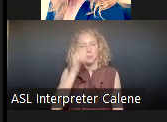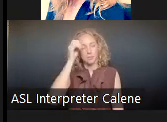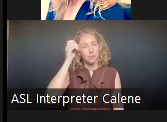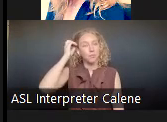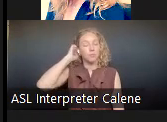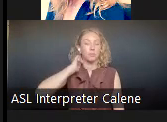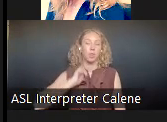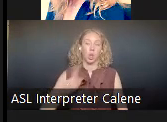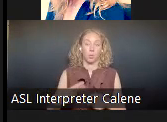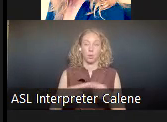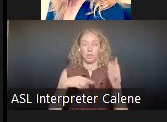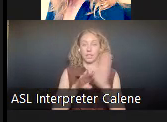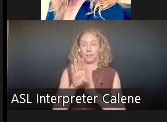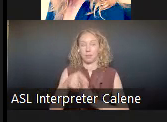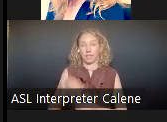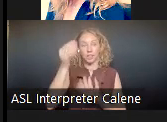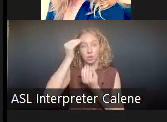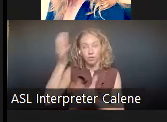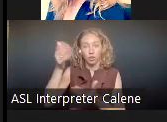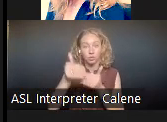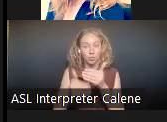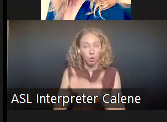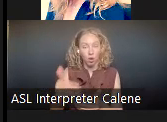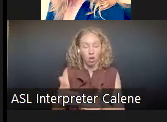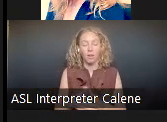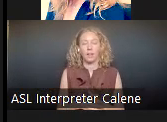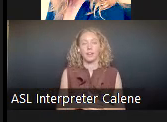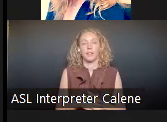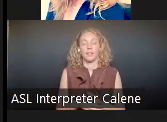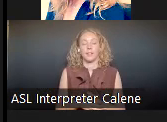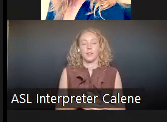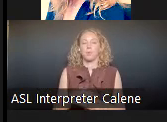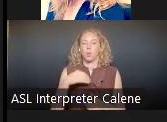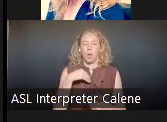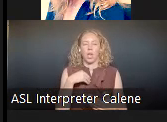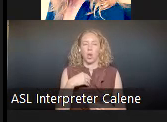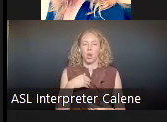So when developing the notification protocol, we looked at